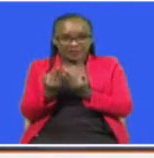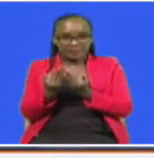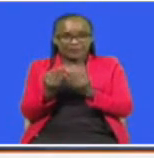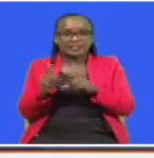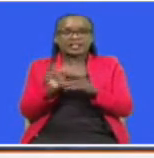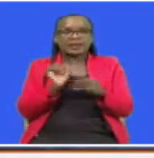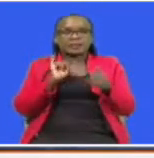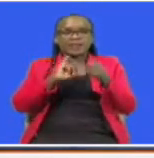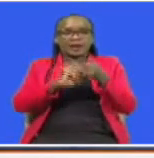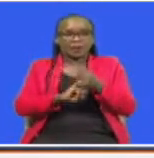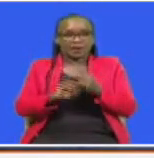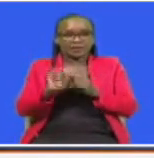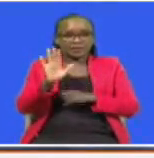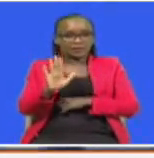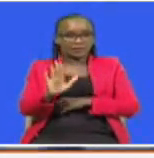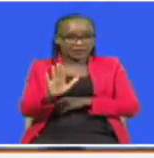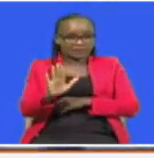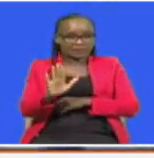kewe?